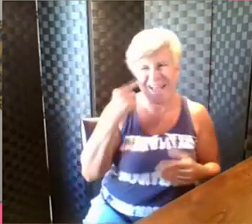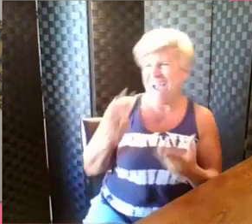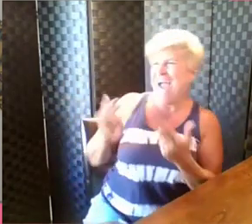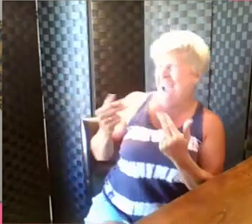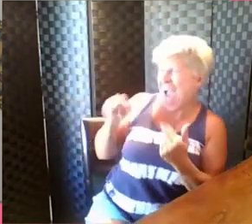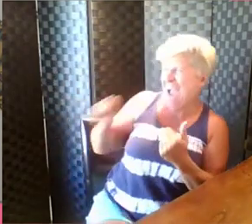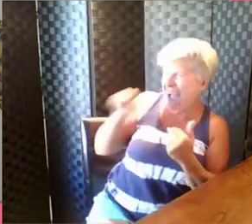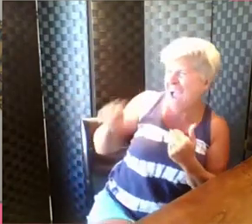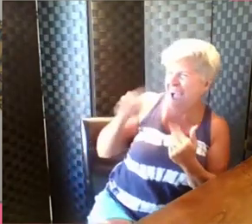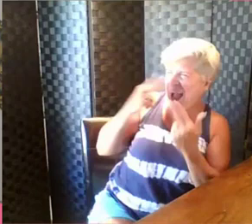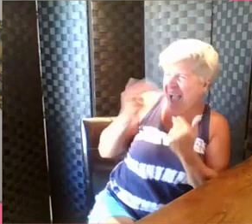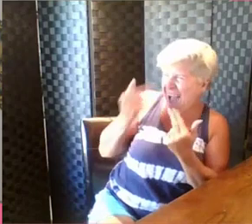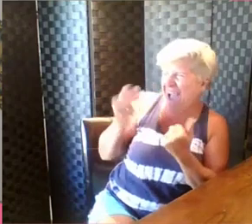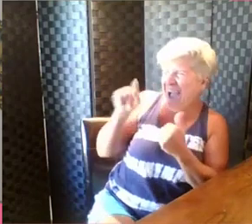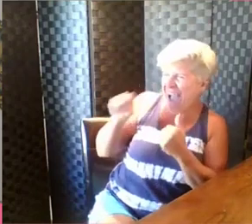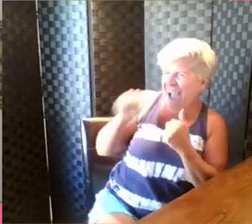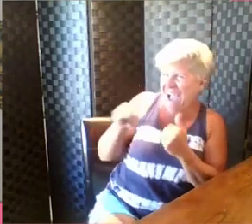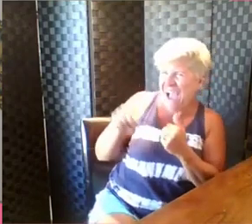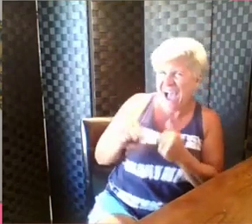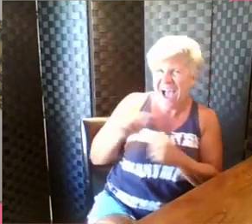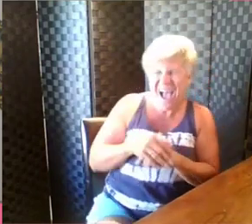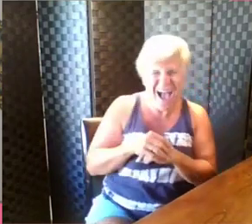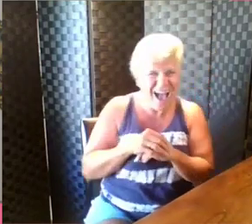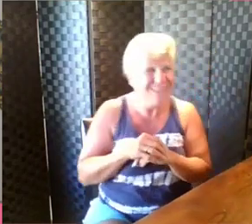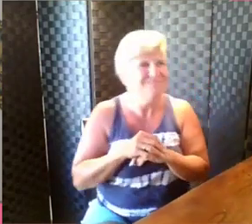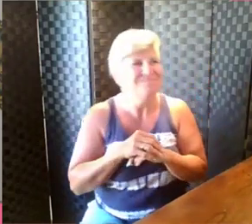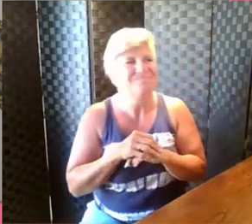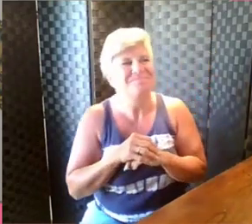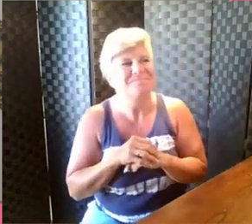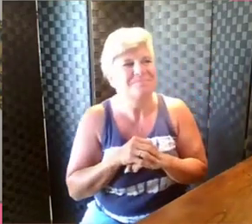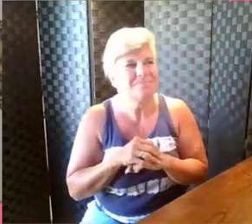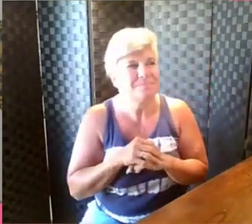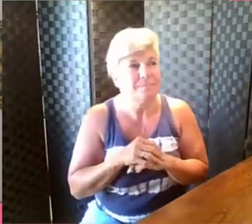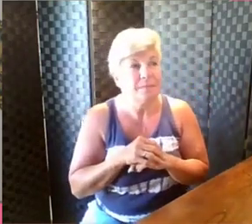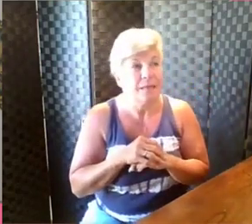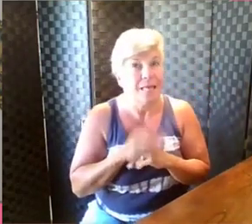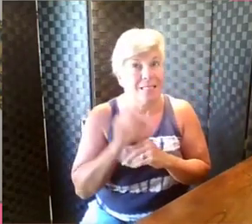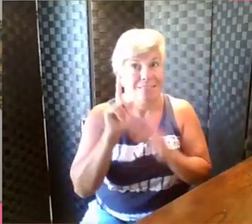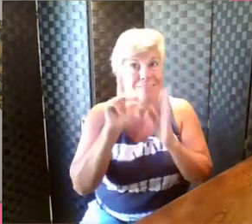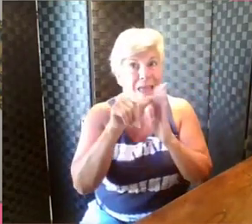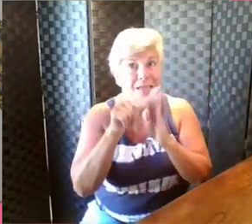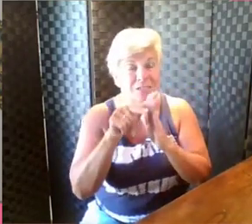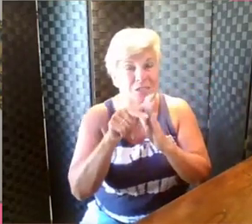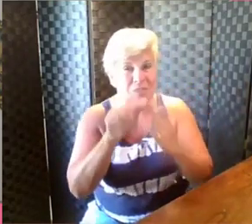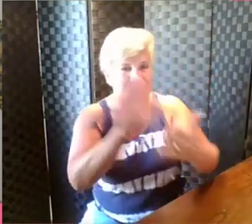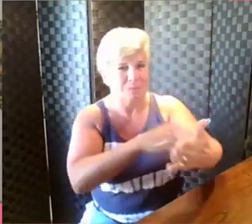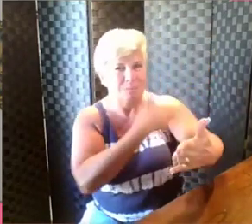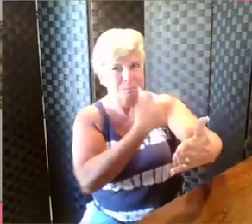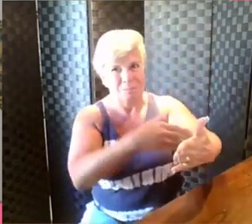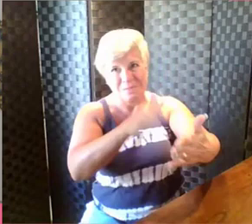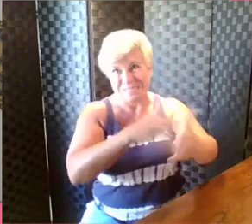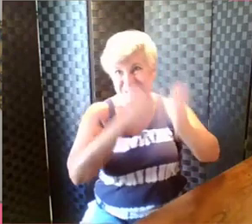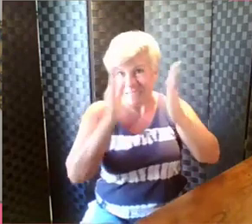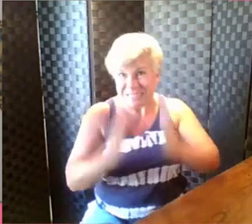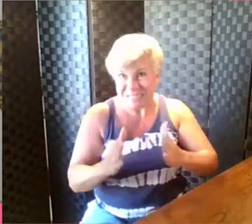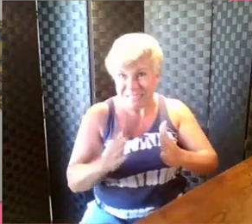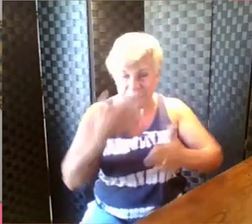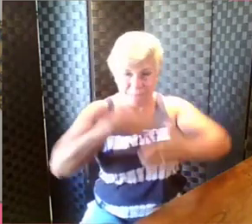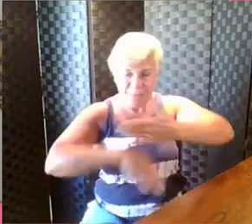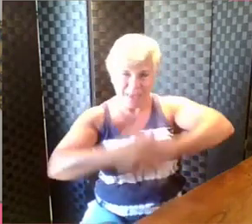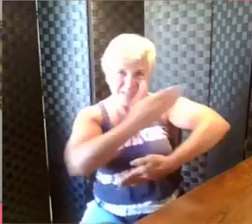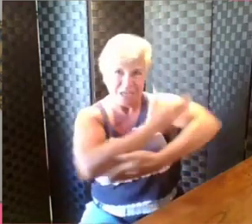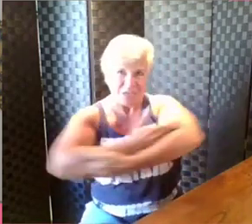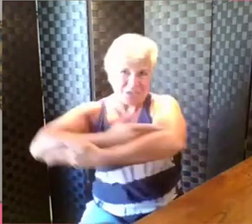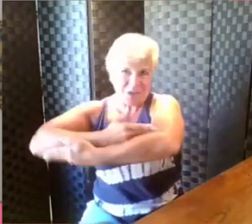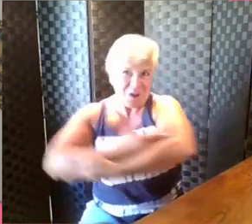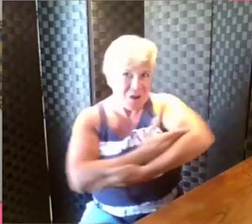and she giggled throughout the entire Dance of the Flowers. Eventually, Mrs. Twinkle gave birth to a healthy baby girl, and